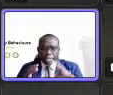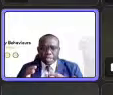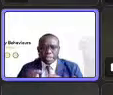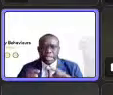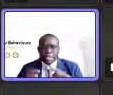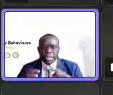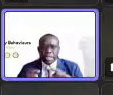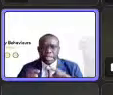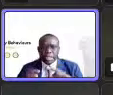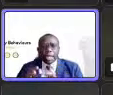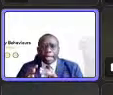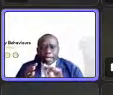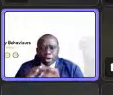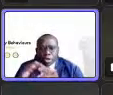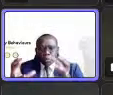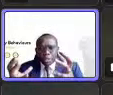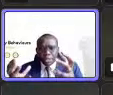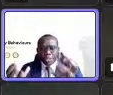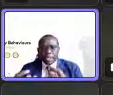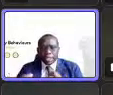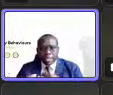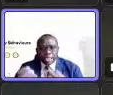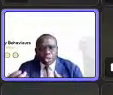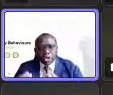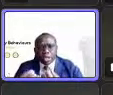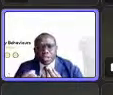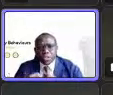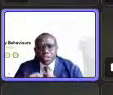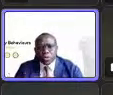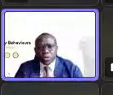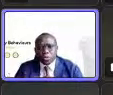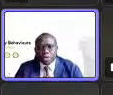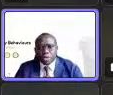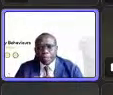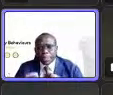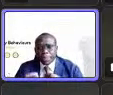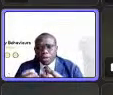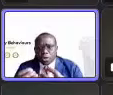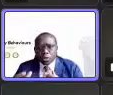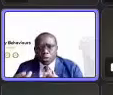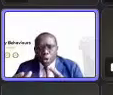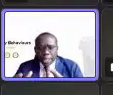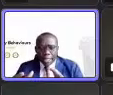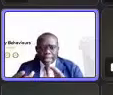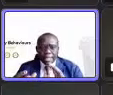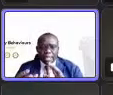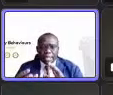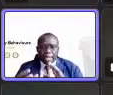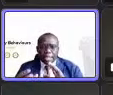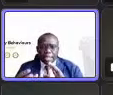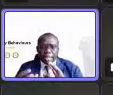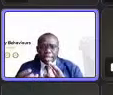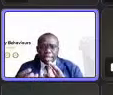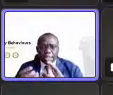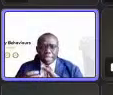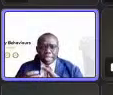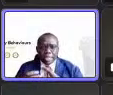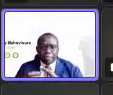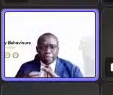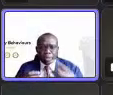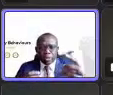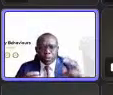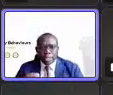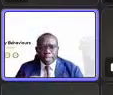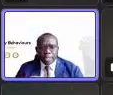African countries are actually endowed with the natural resource of oil. And that means